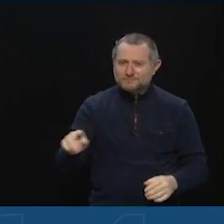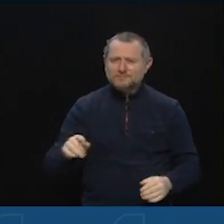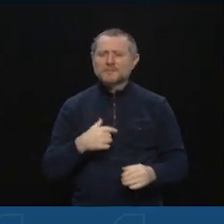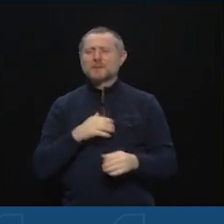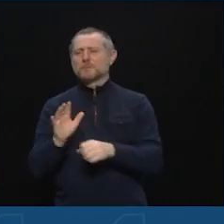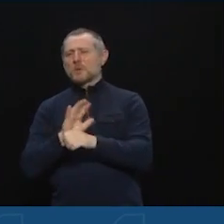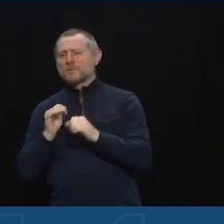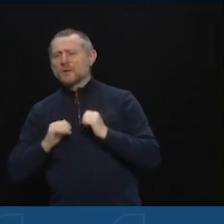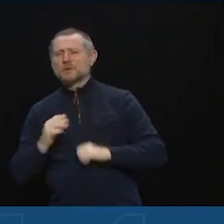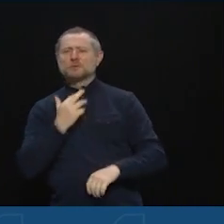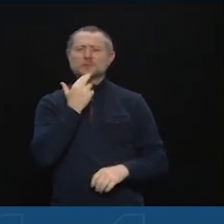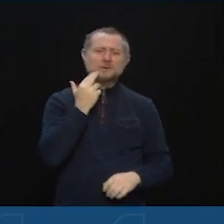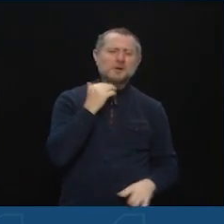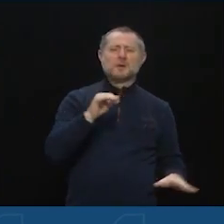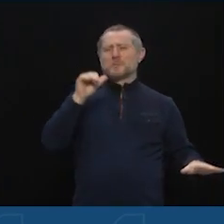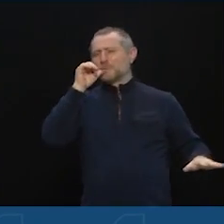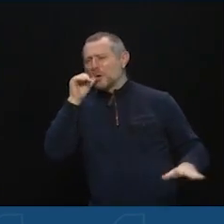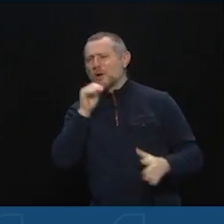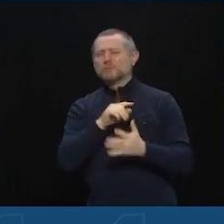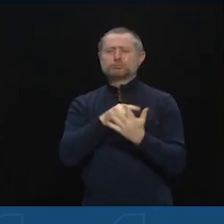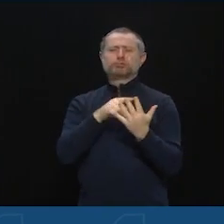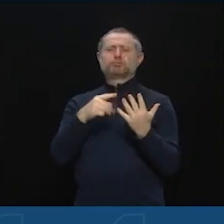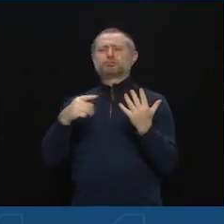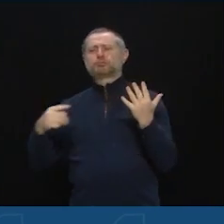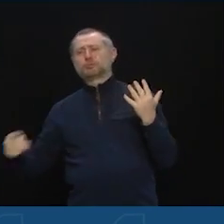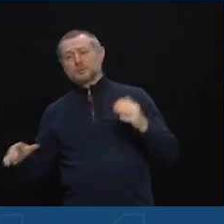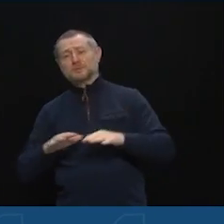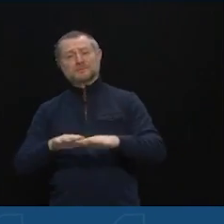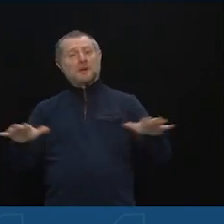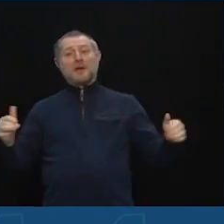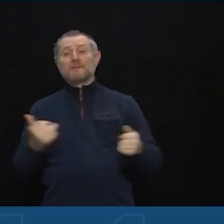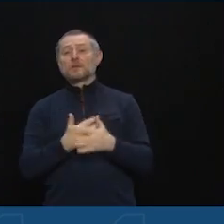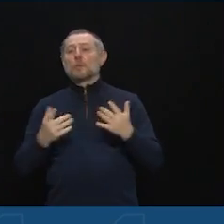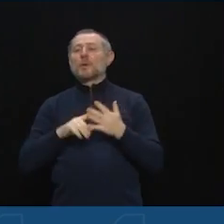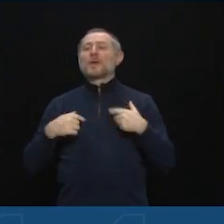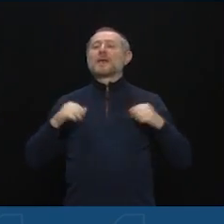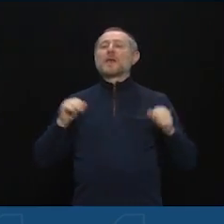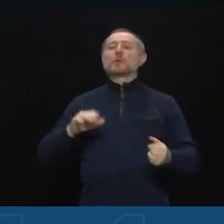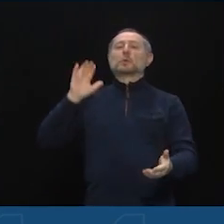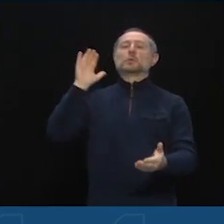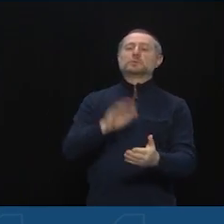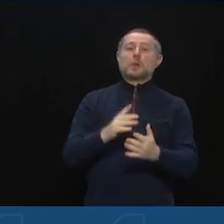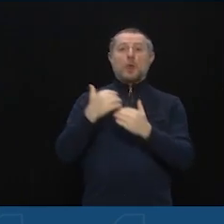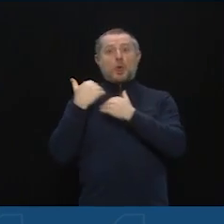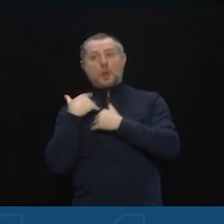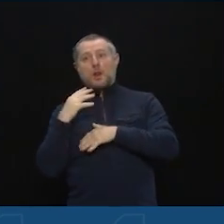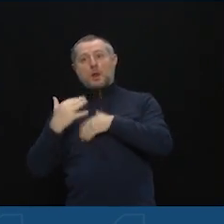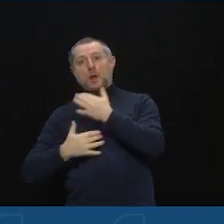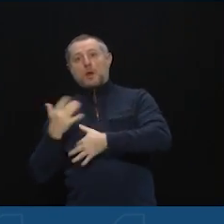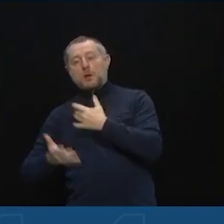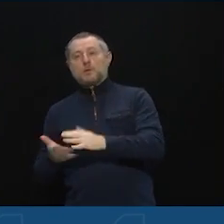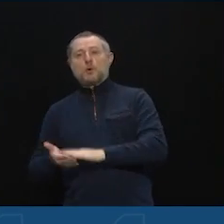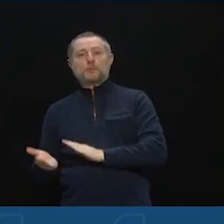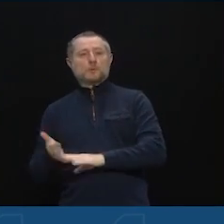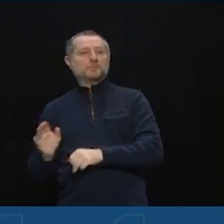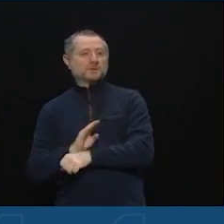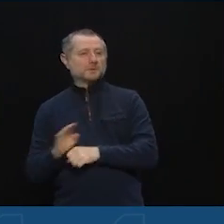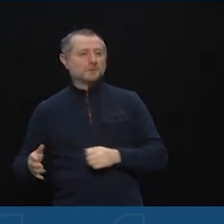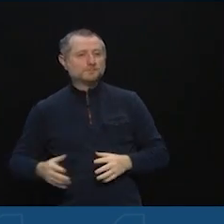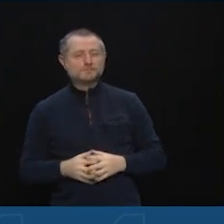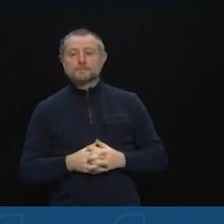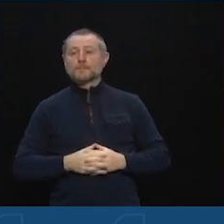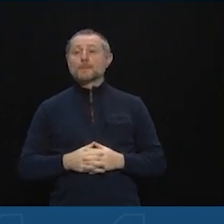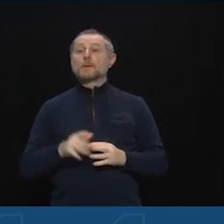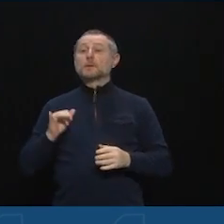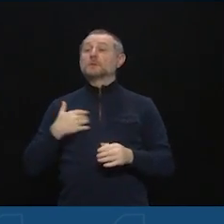our bars, and just really, truly doing everything we can to reduce the burdens that the people are living with and increase funding to get businesses not